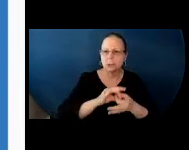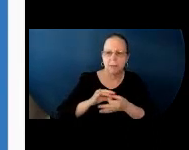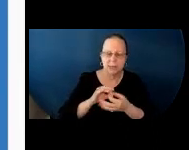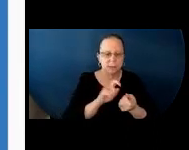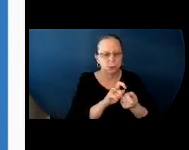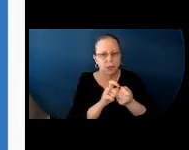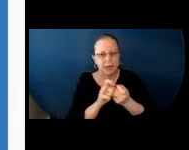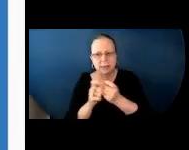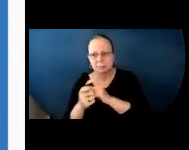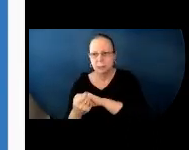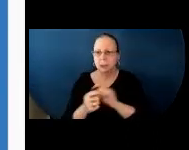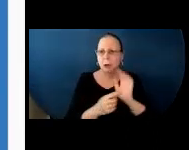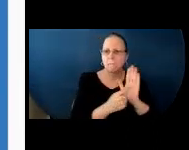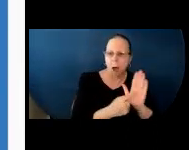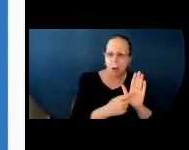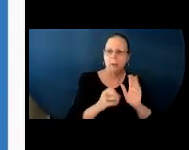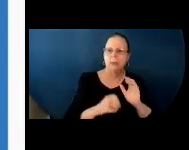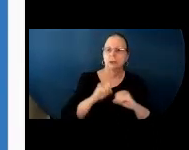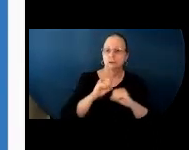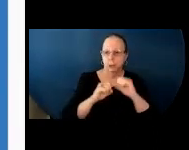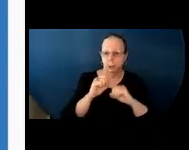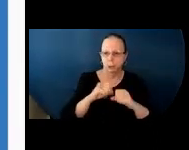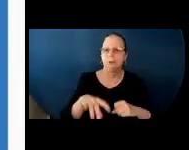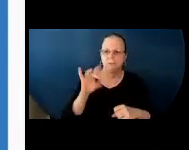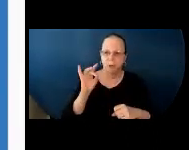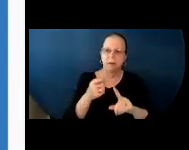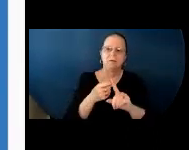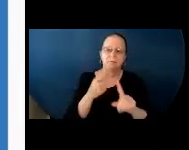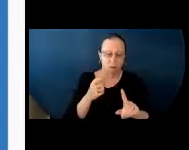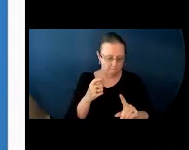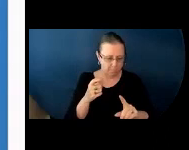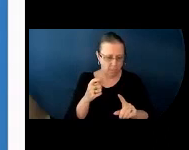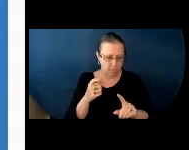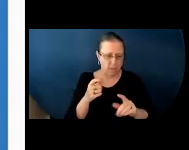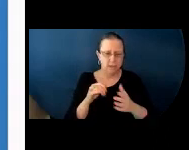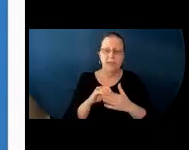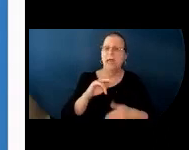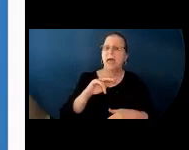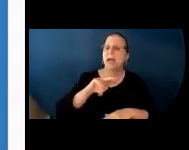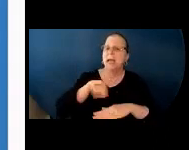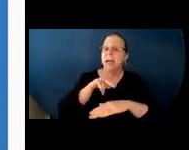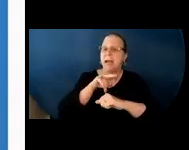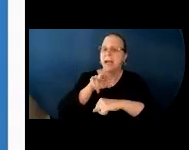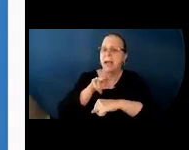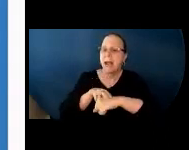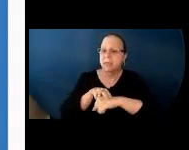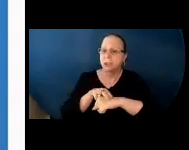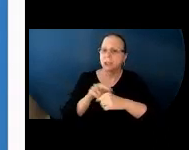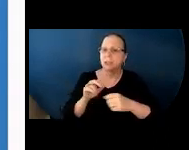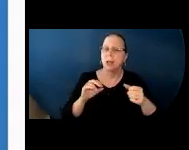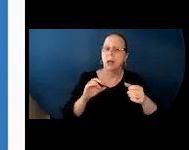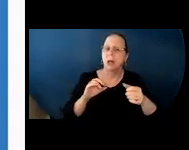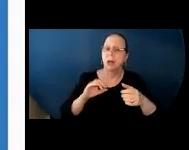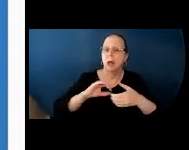models and structure that you would find, from the NASET National Alliance for Secondary